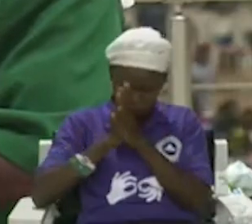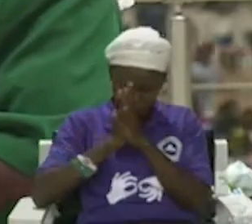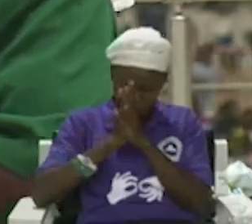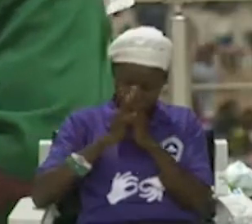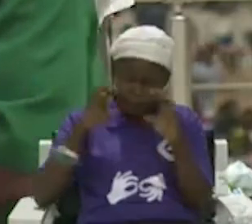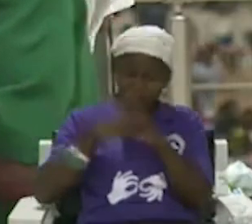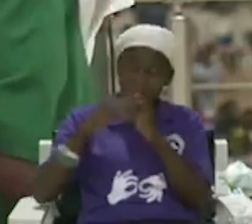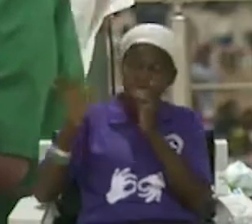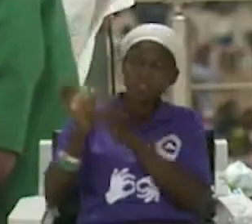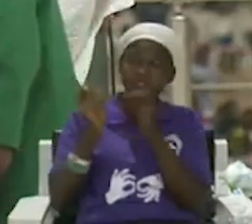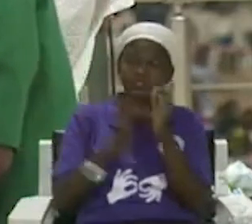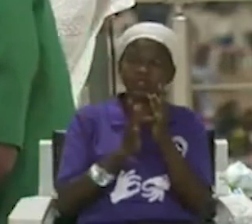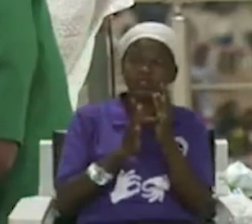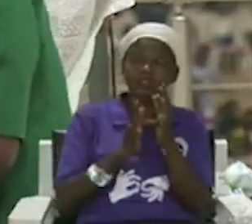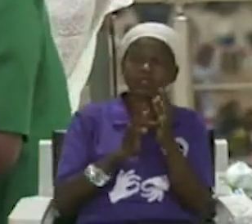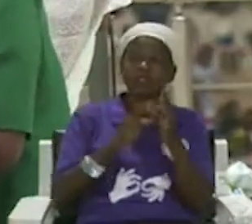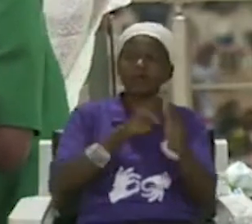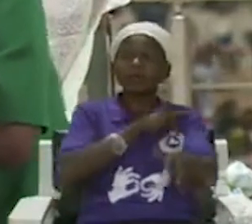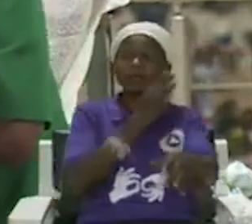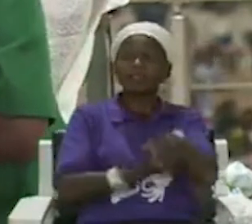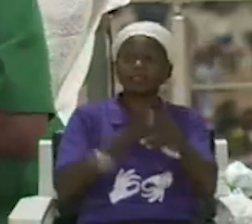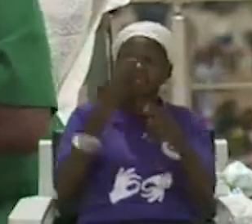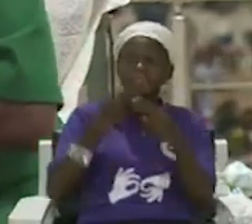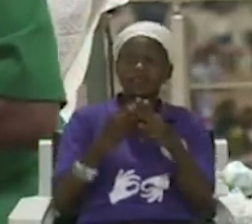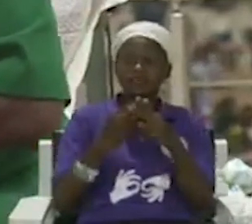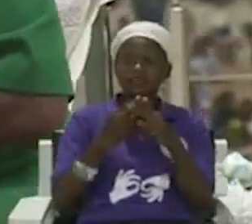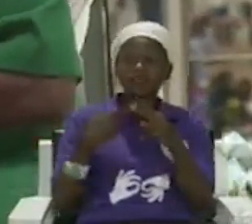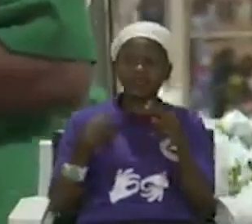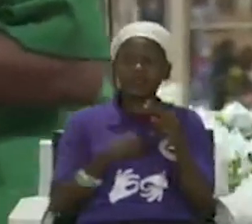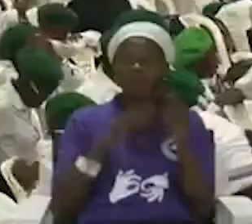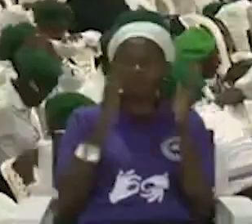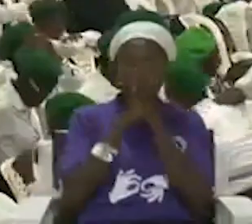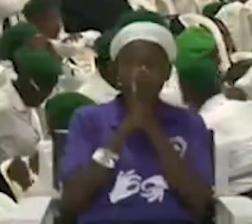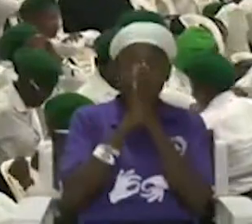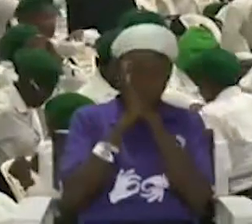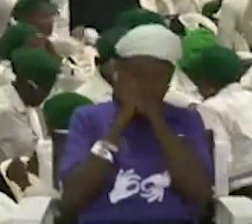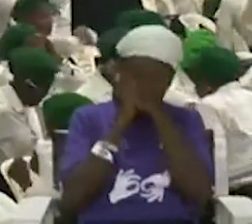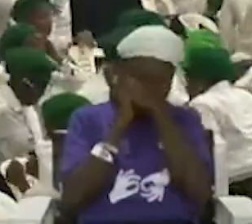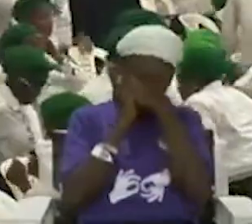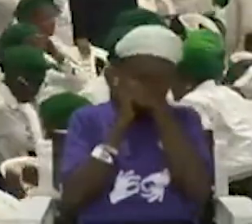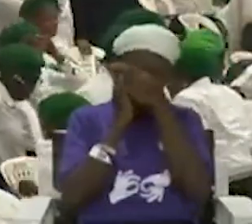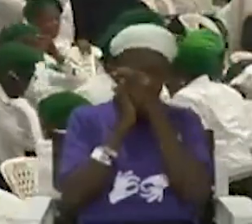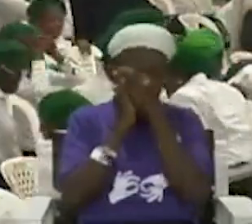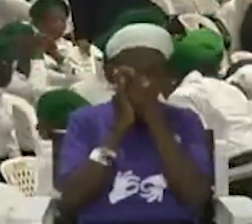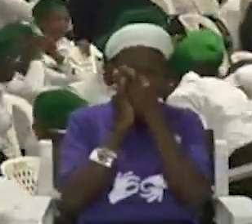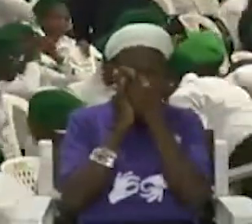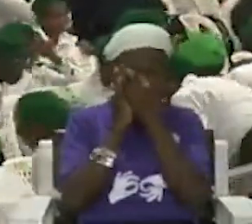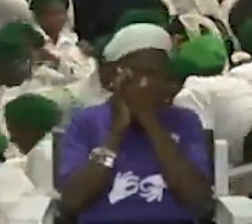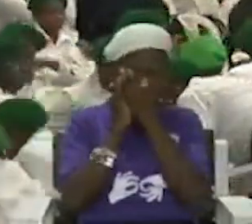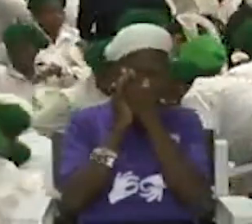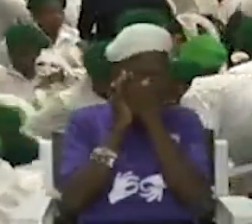In Jesus' mighty name, we have prayed.